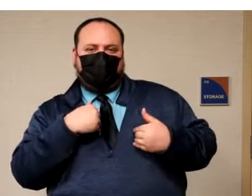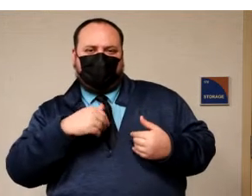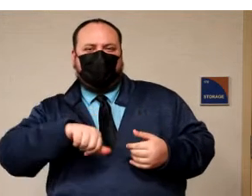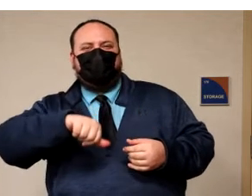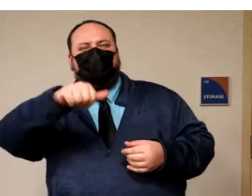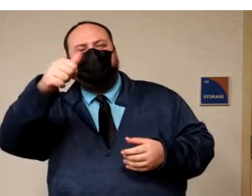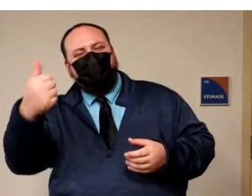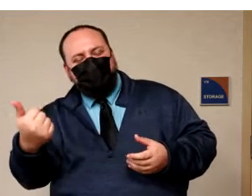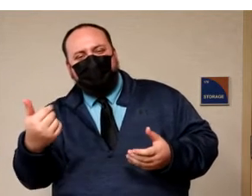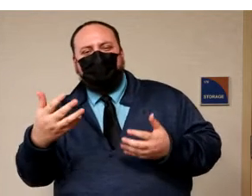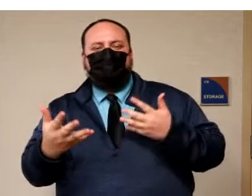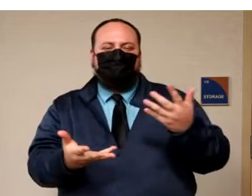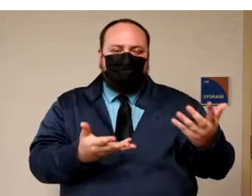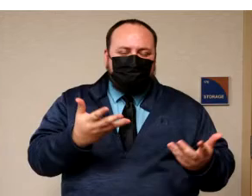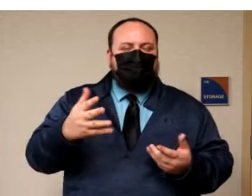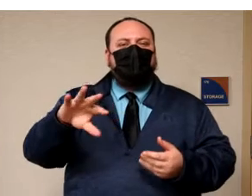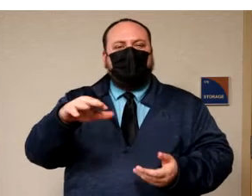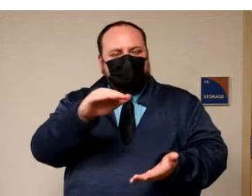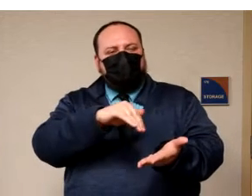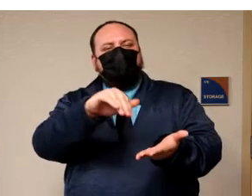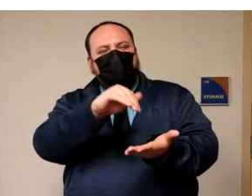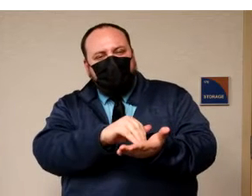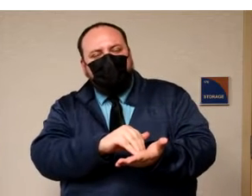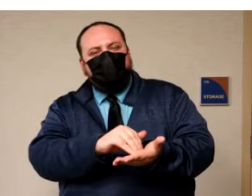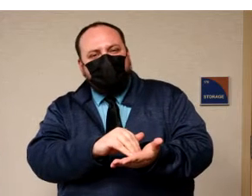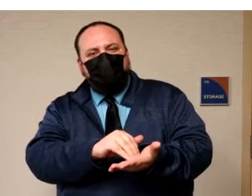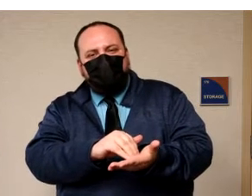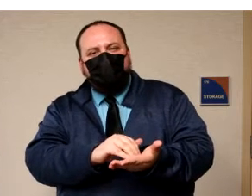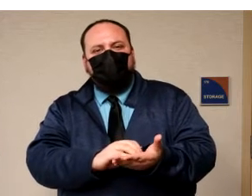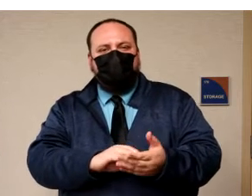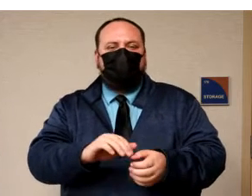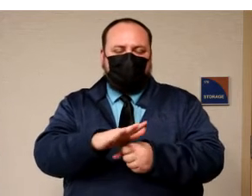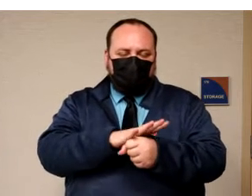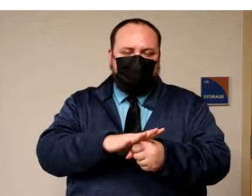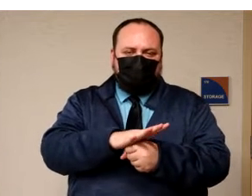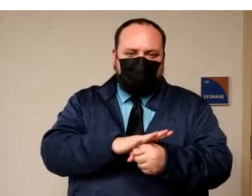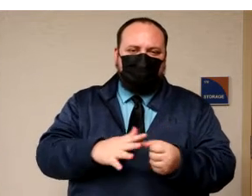another fairly central district to